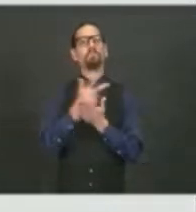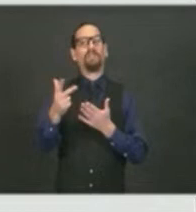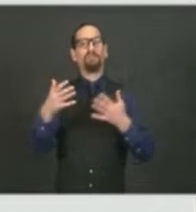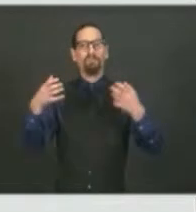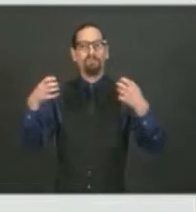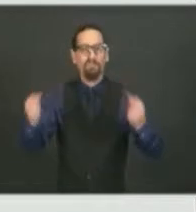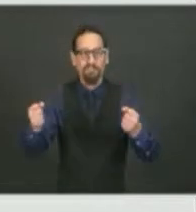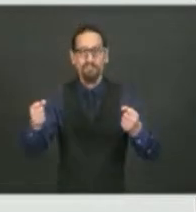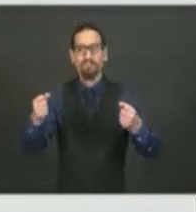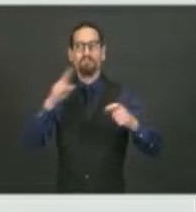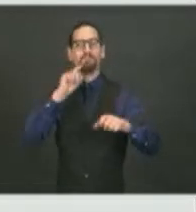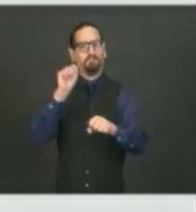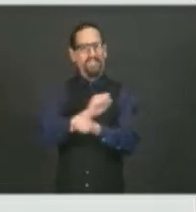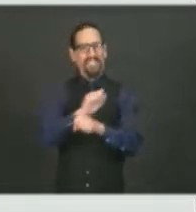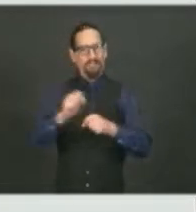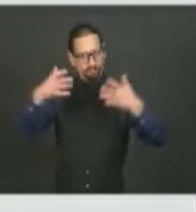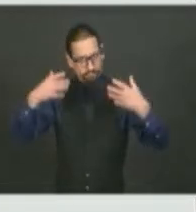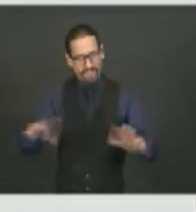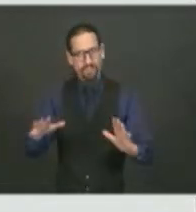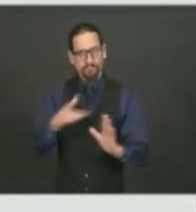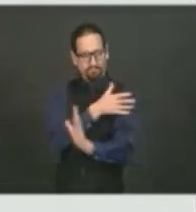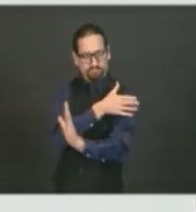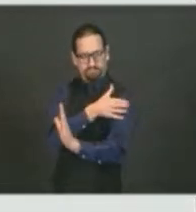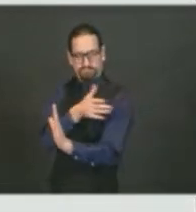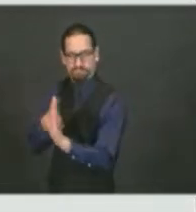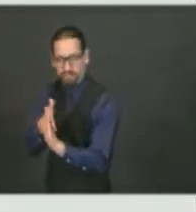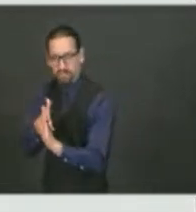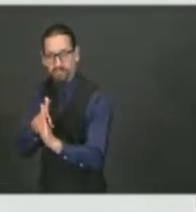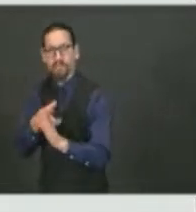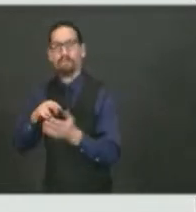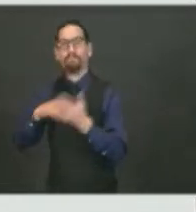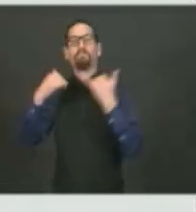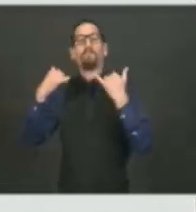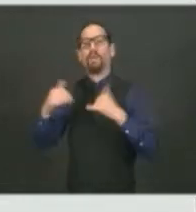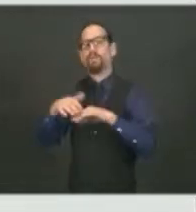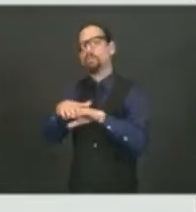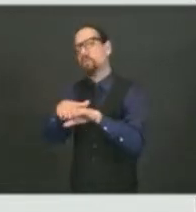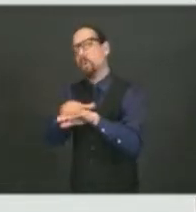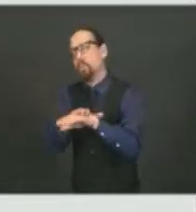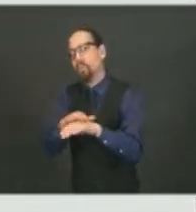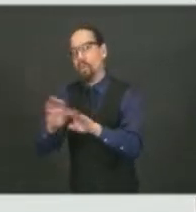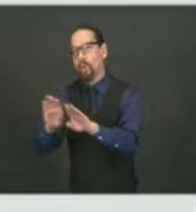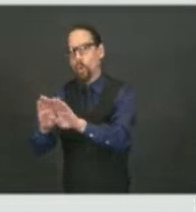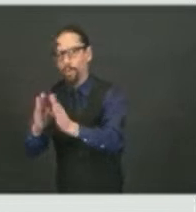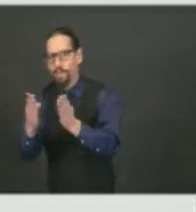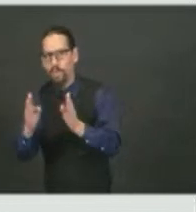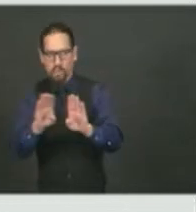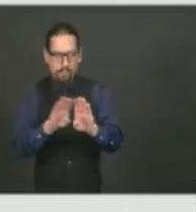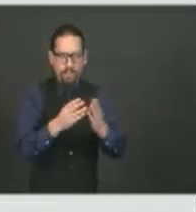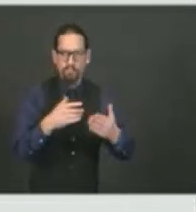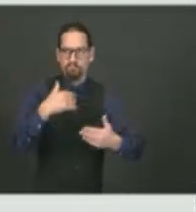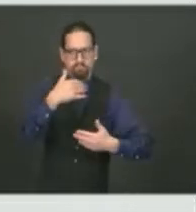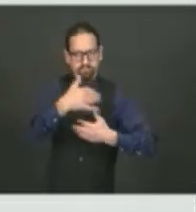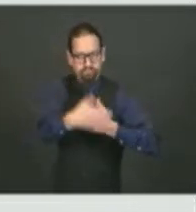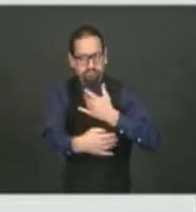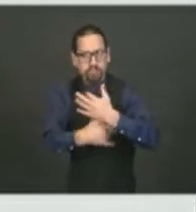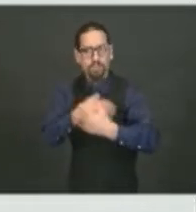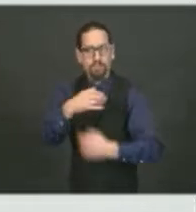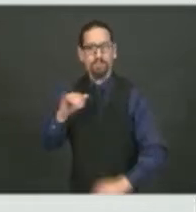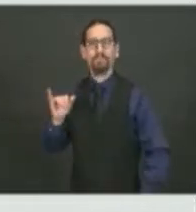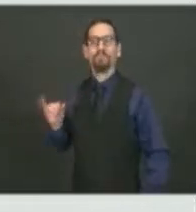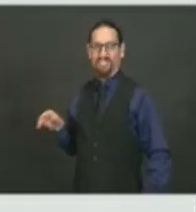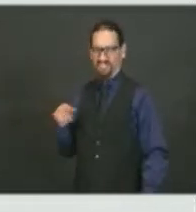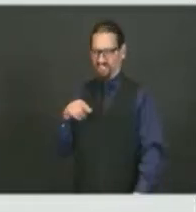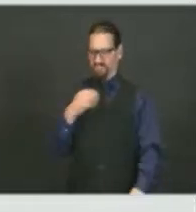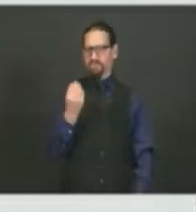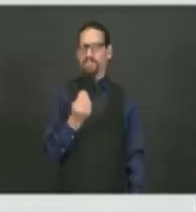through, followed by a slow dial-up of the economy, which is what we will begin on Monday.